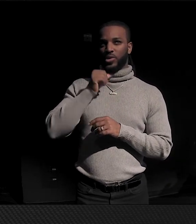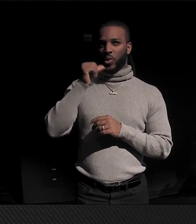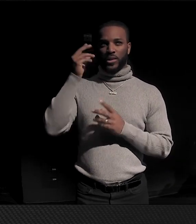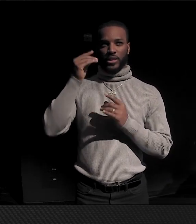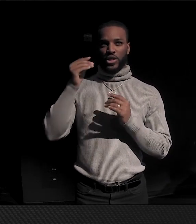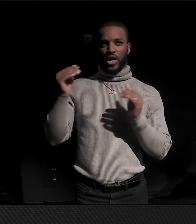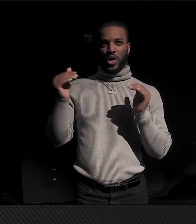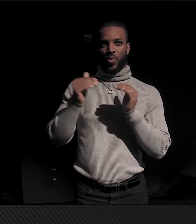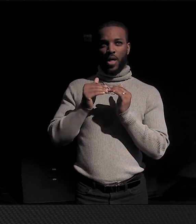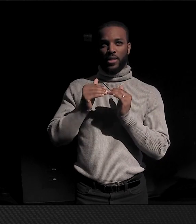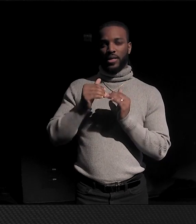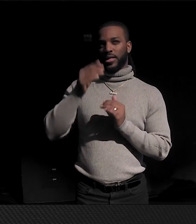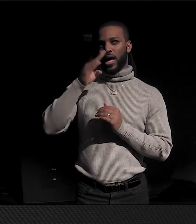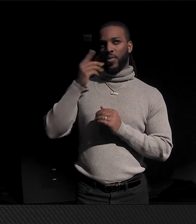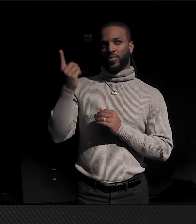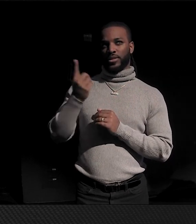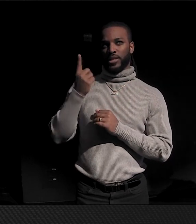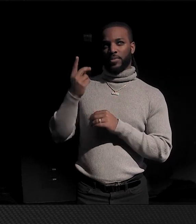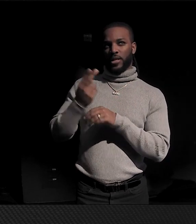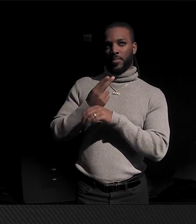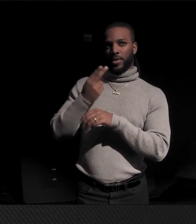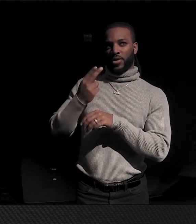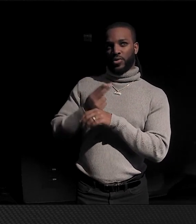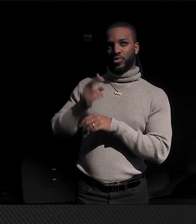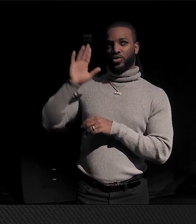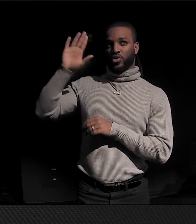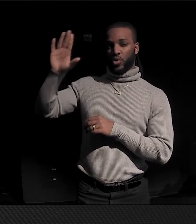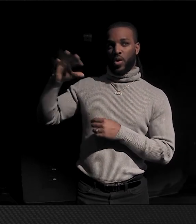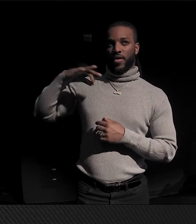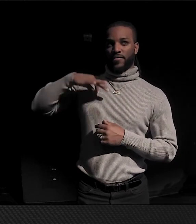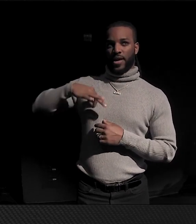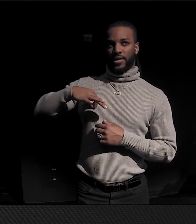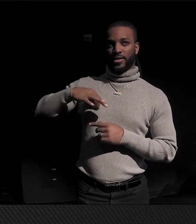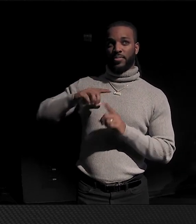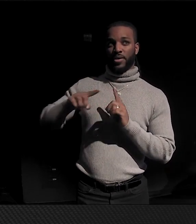be used to your own advantage. Rather,